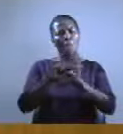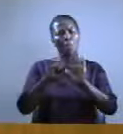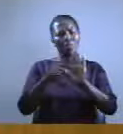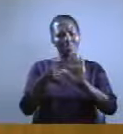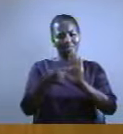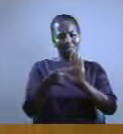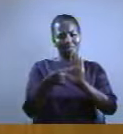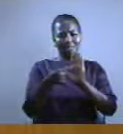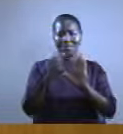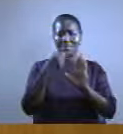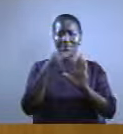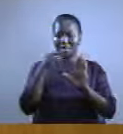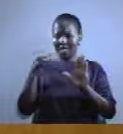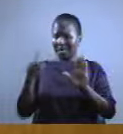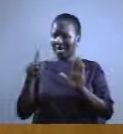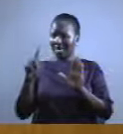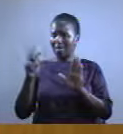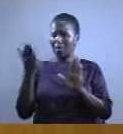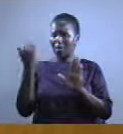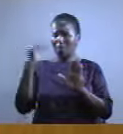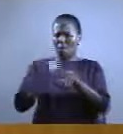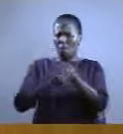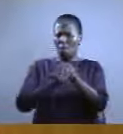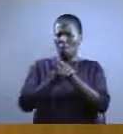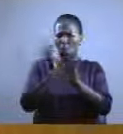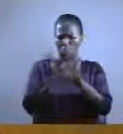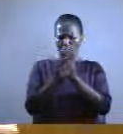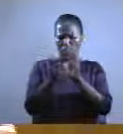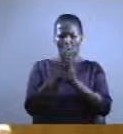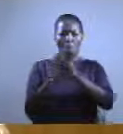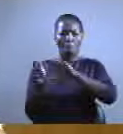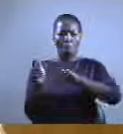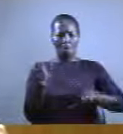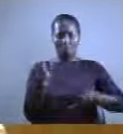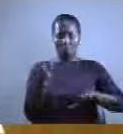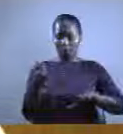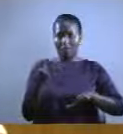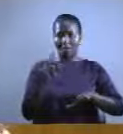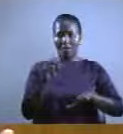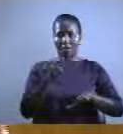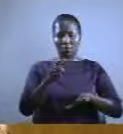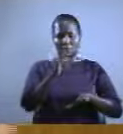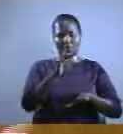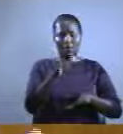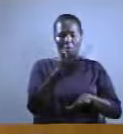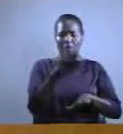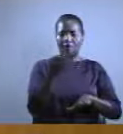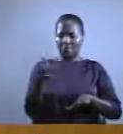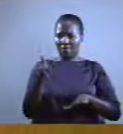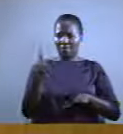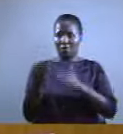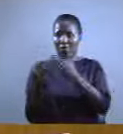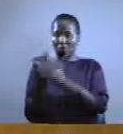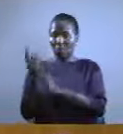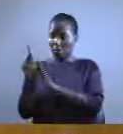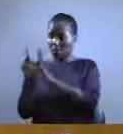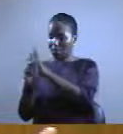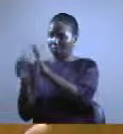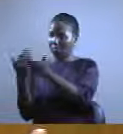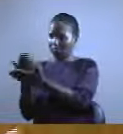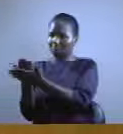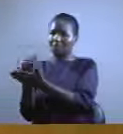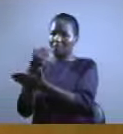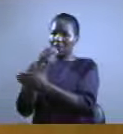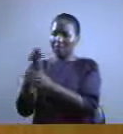of this tax incentive in the year 2017. And this, we believed, would hang like a sword of Damocles over employers